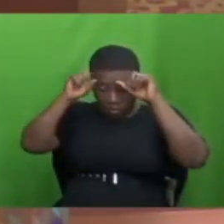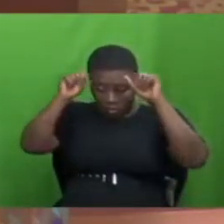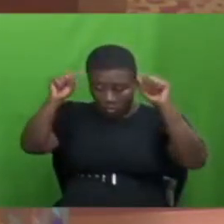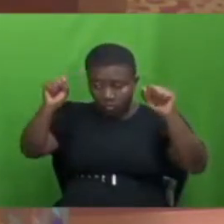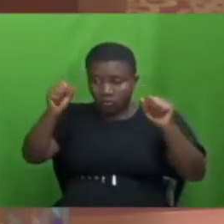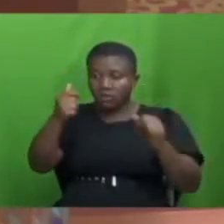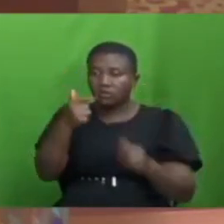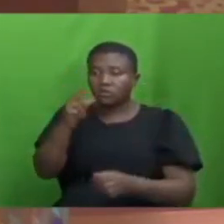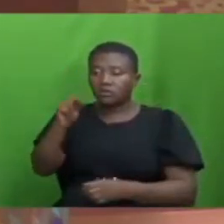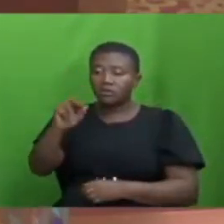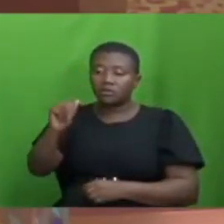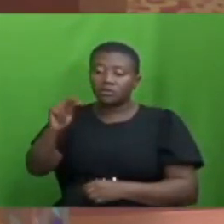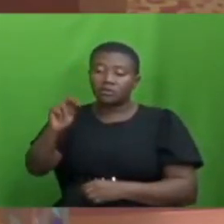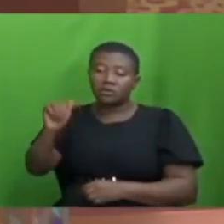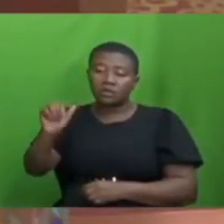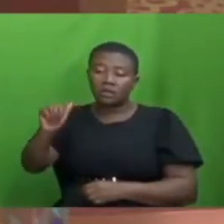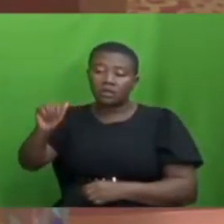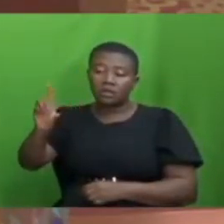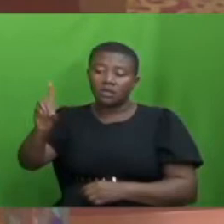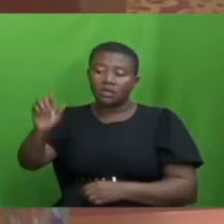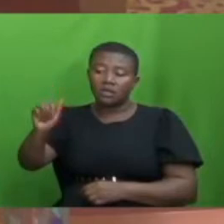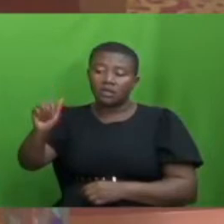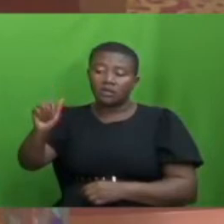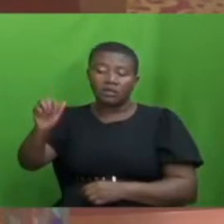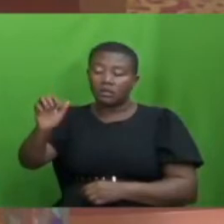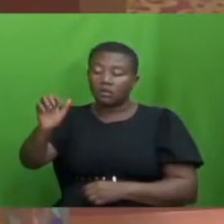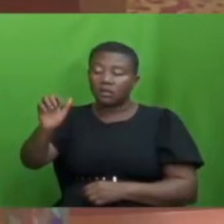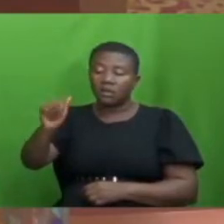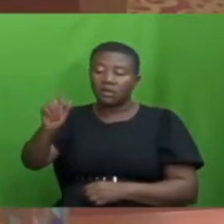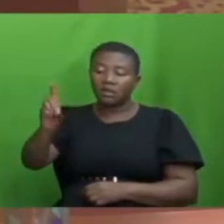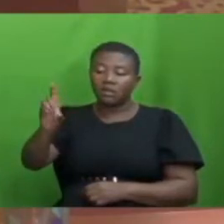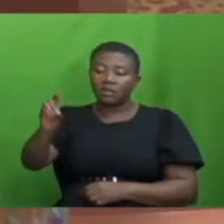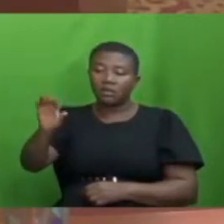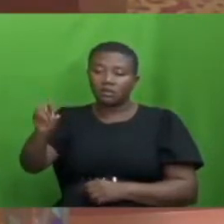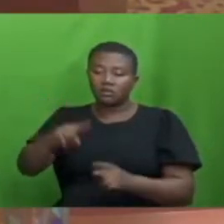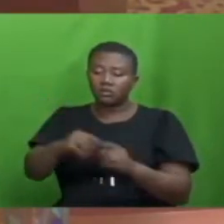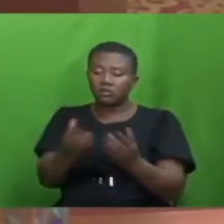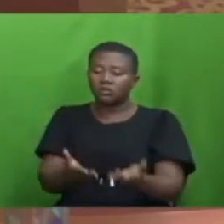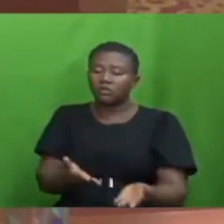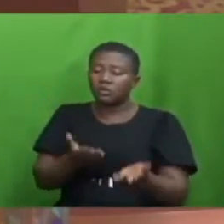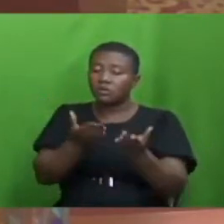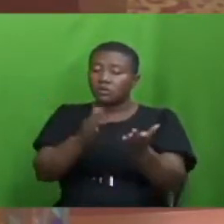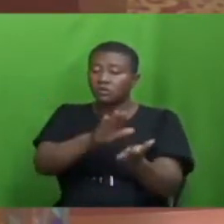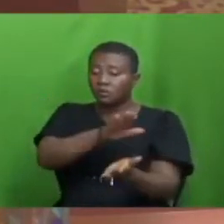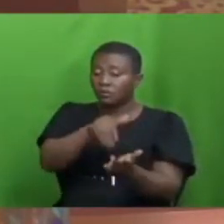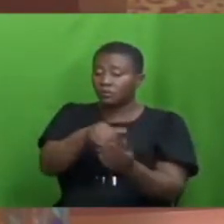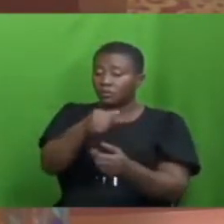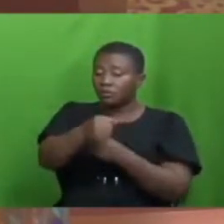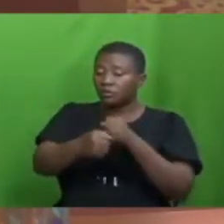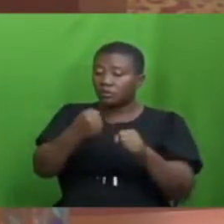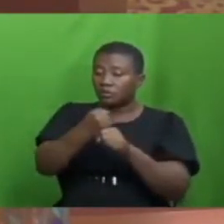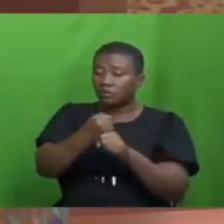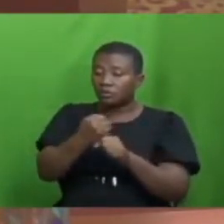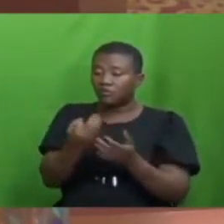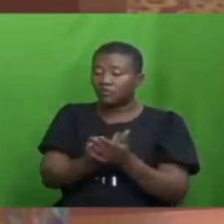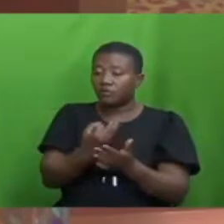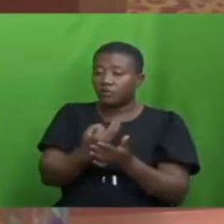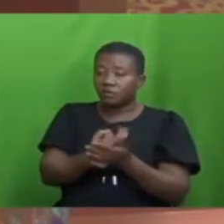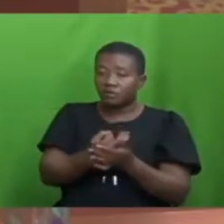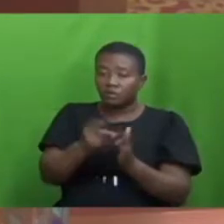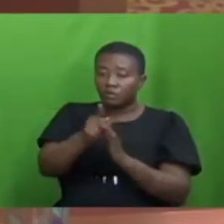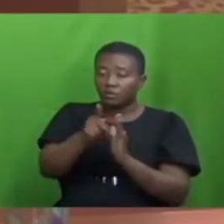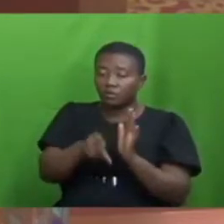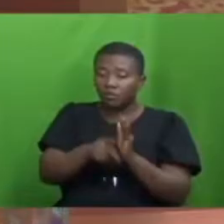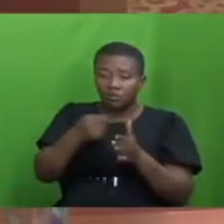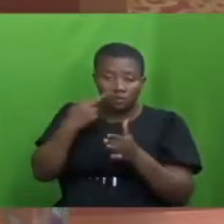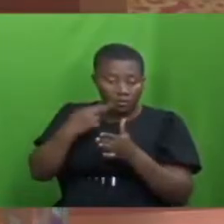Addo Dankwa Akufo-Addo to present the mid-year fiscal policy review of the budget statement